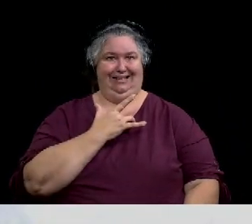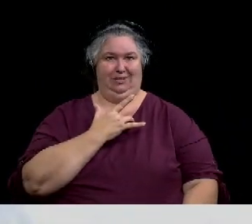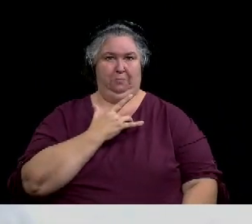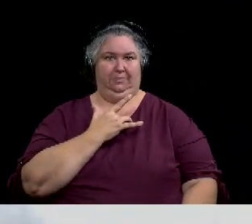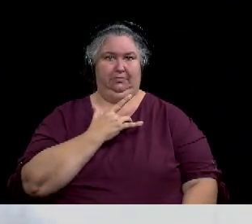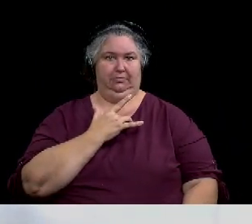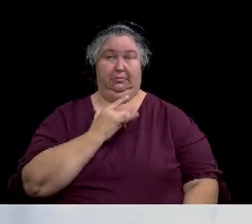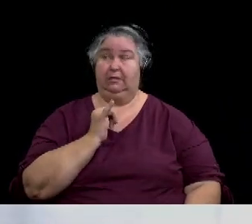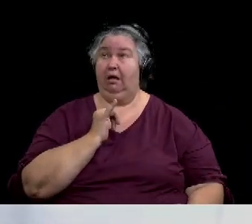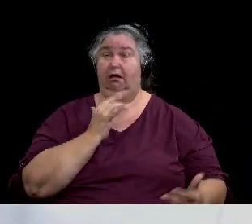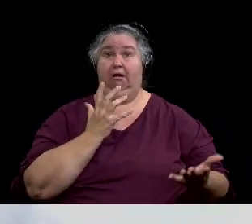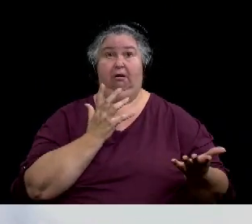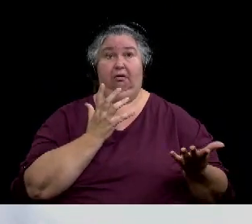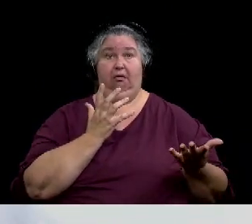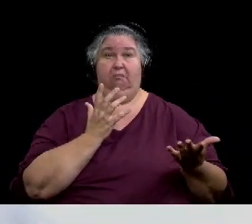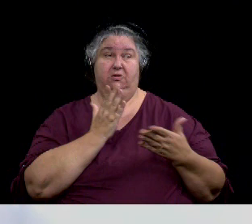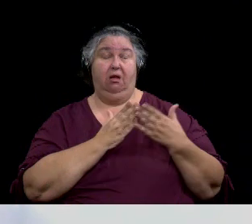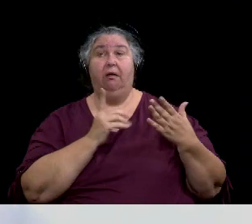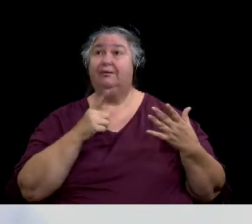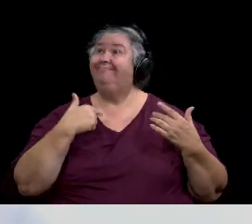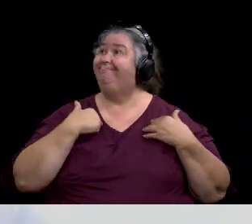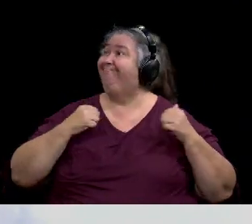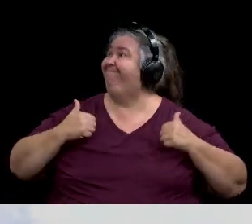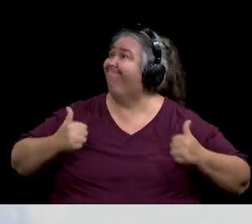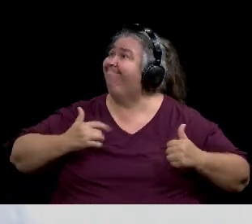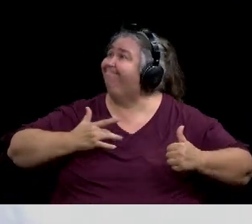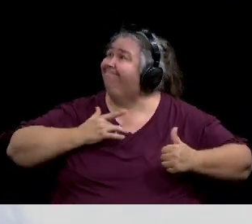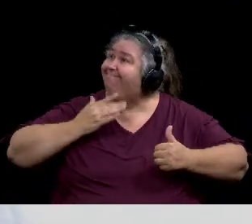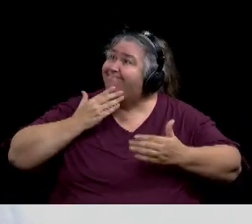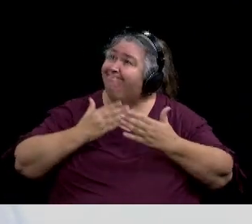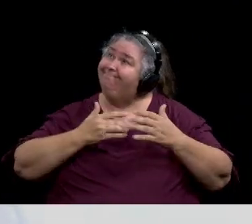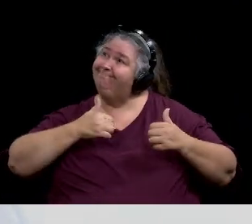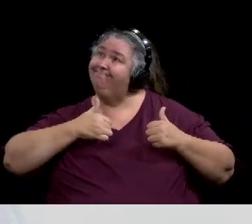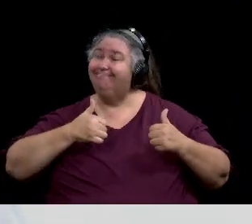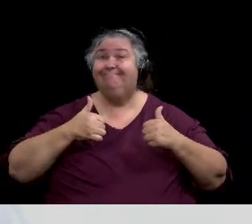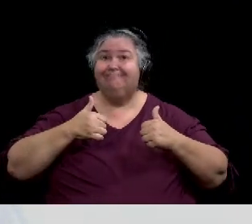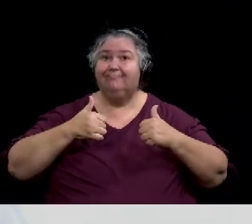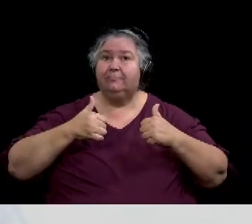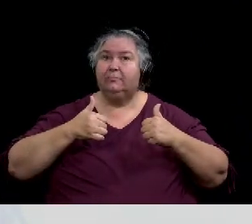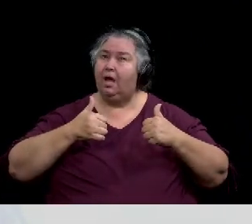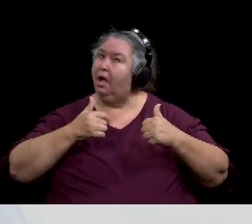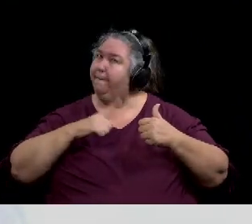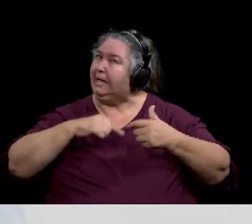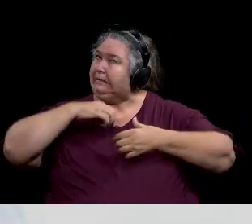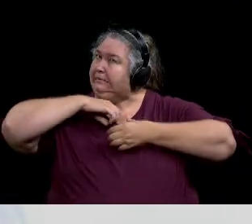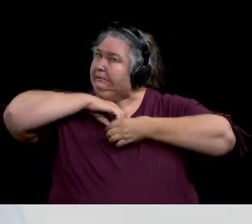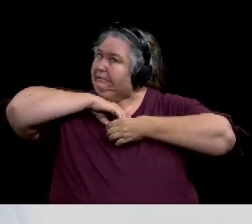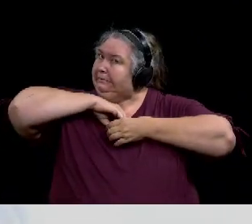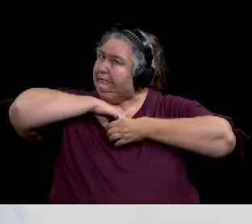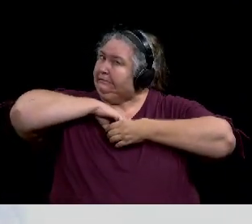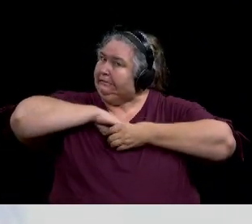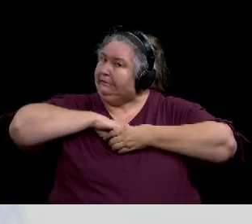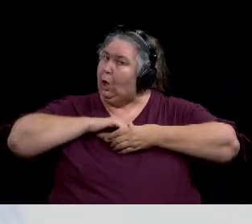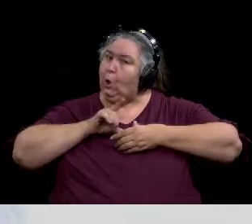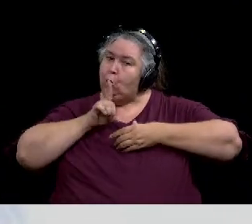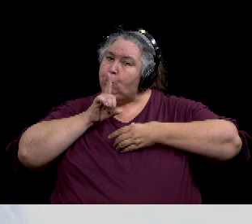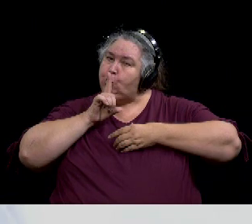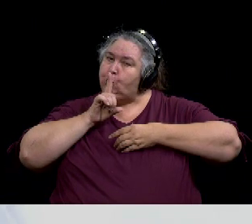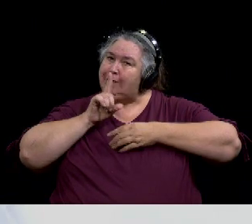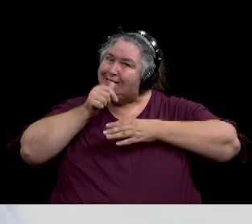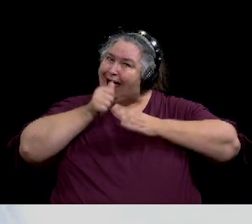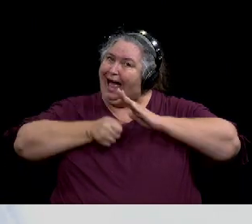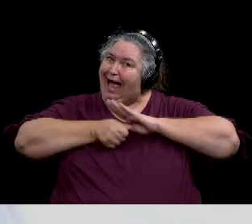with this new availability of public testing, we have an opportunity for our community to